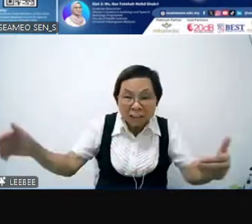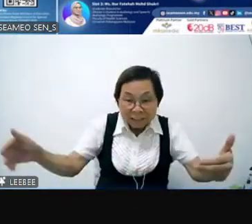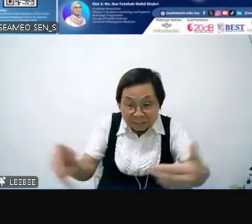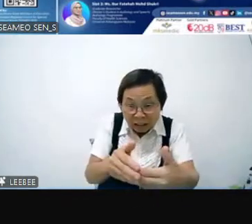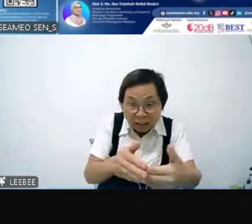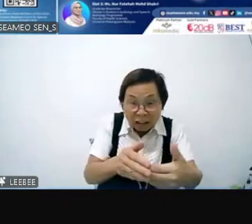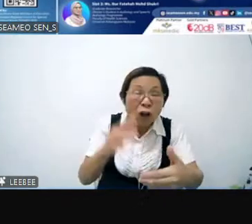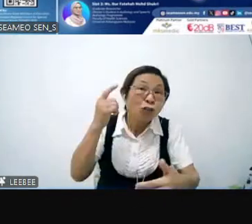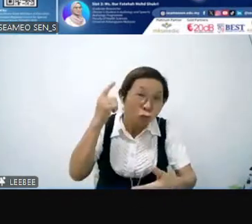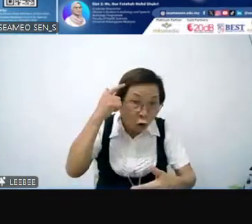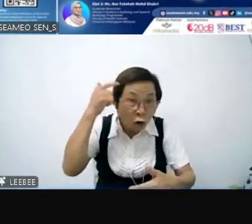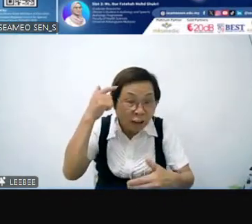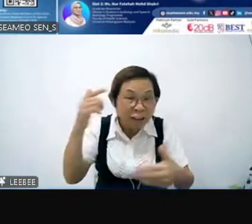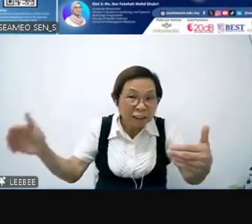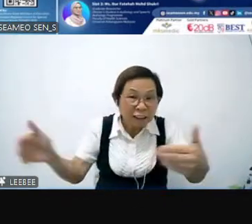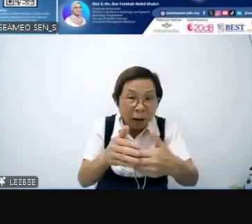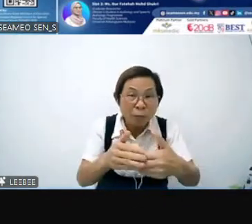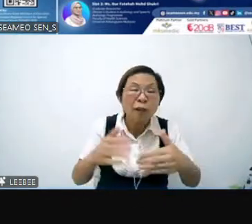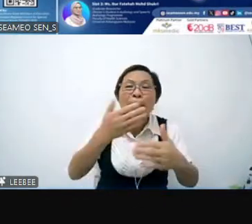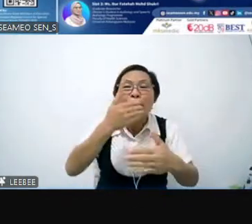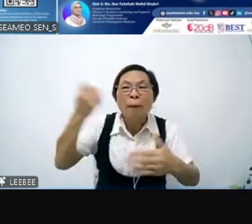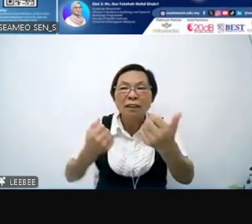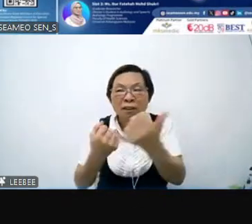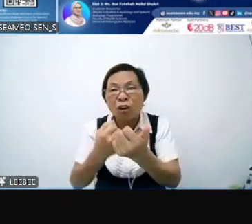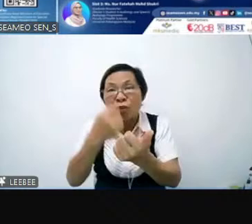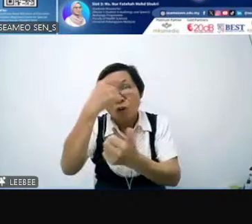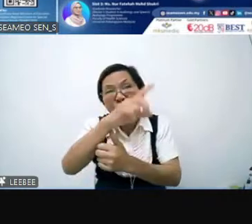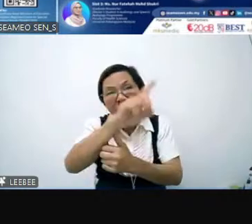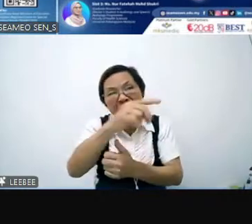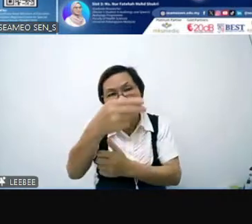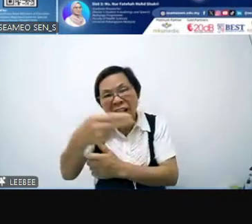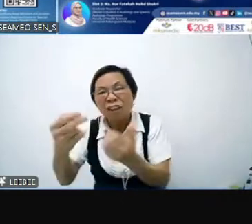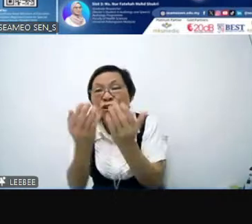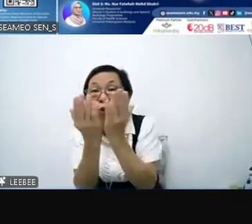we can ensure better support for DHA students.